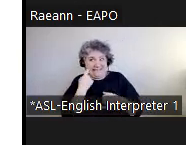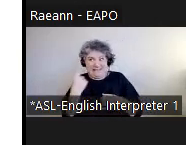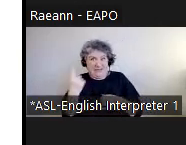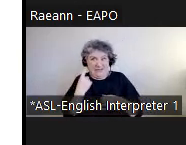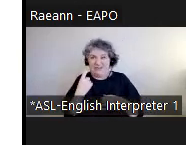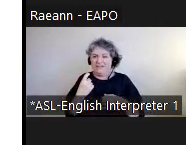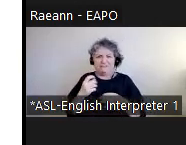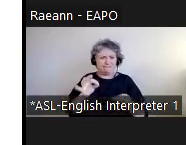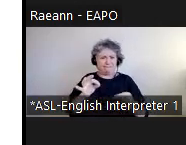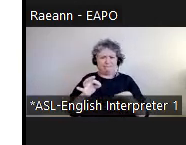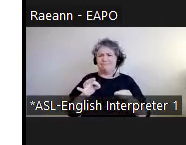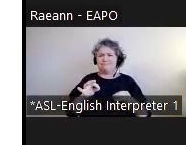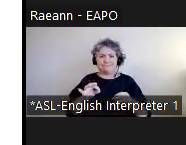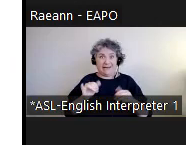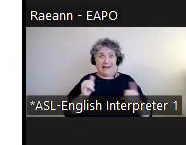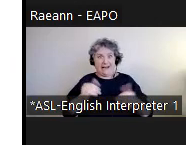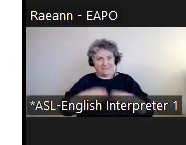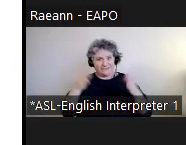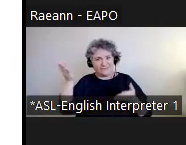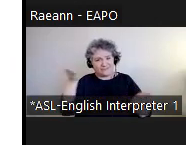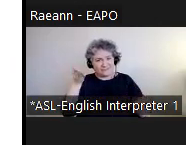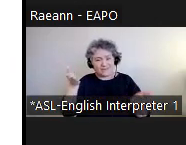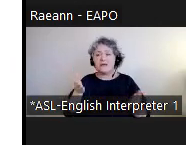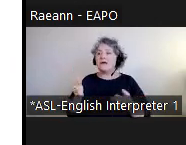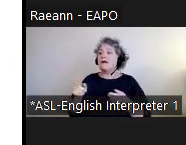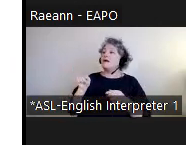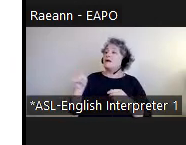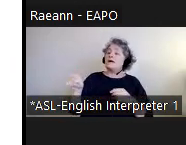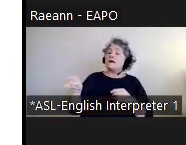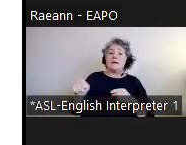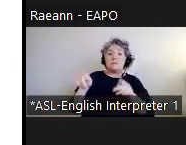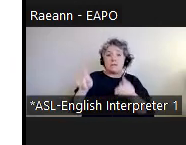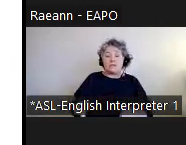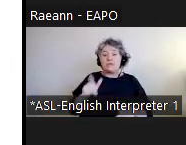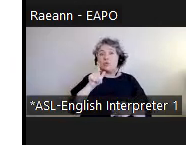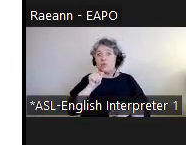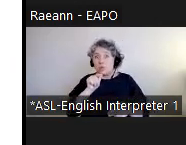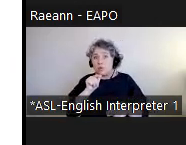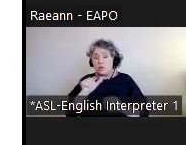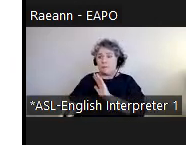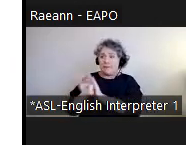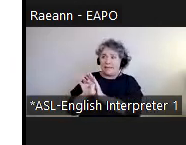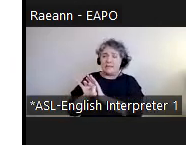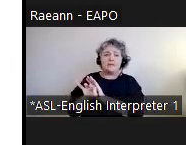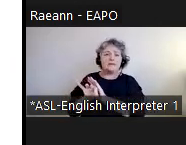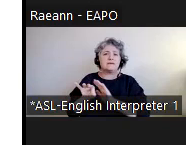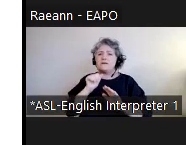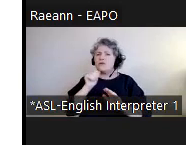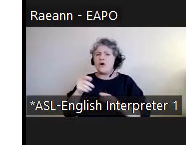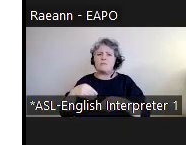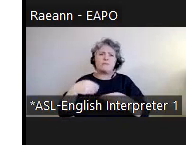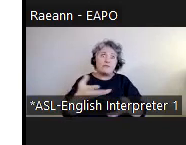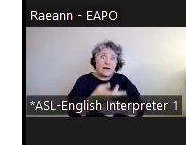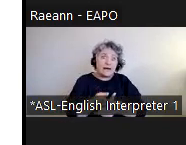that now. Your attorney is not a caregiver. They are a decision maker. And it's very important to keep that distinction clear